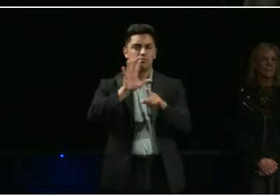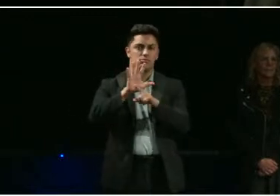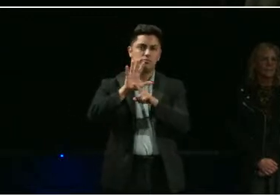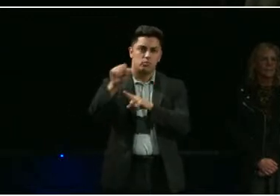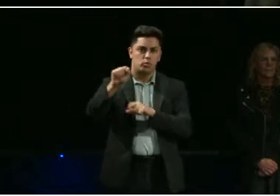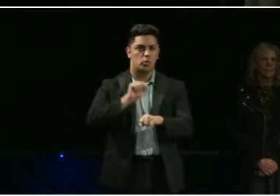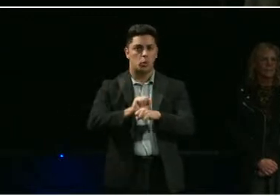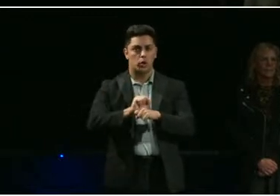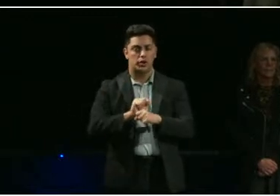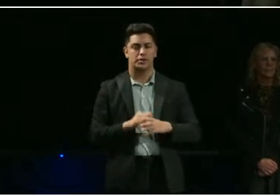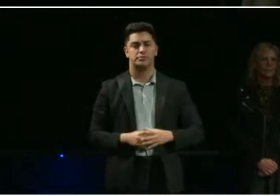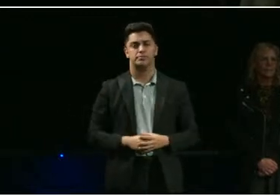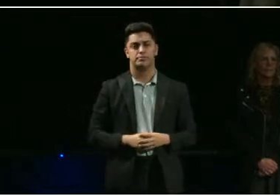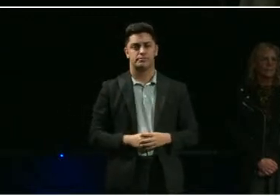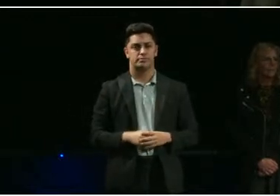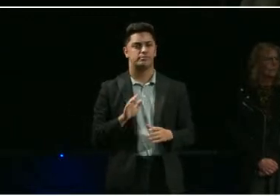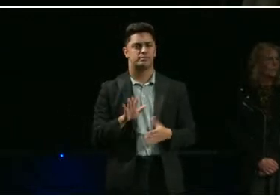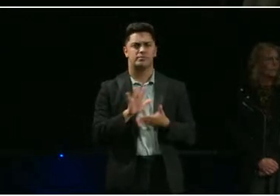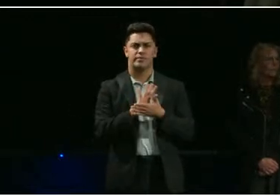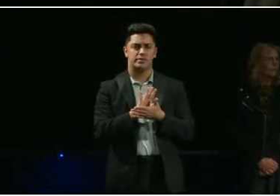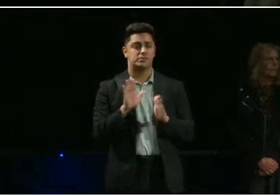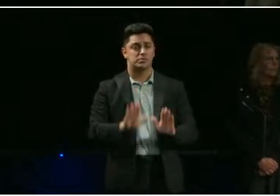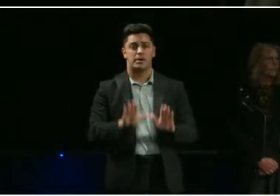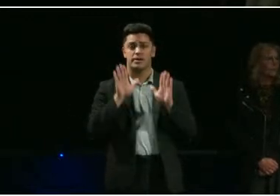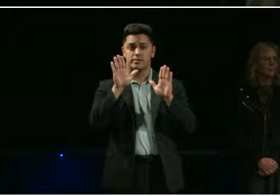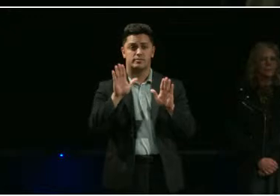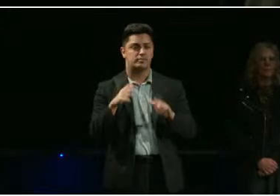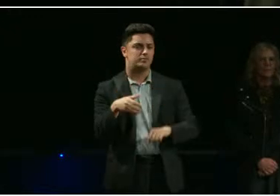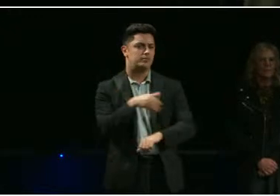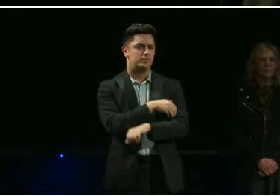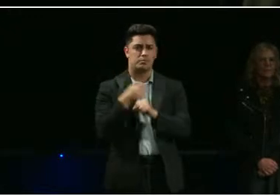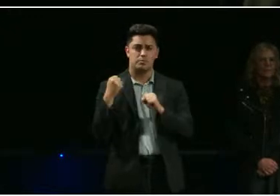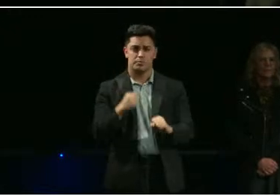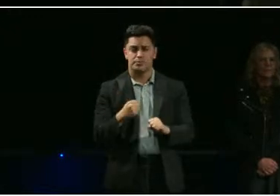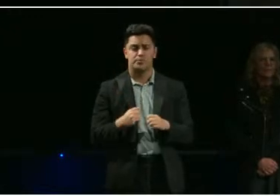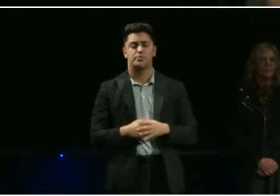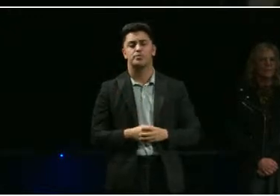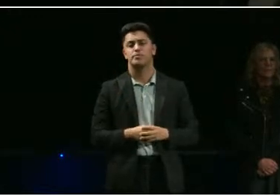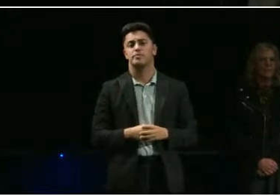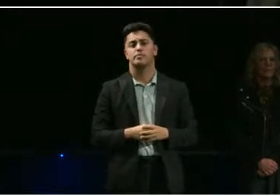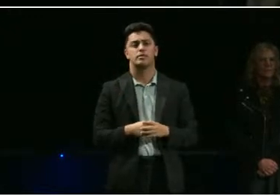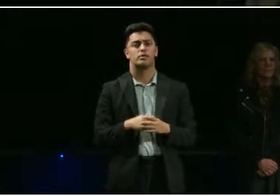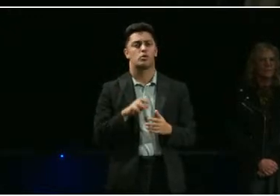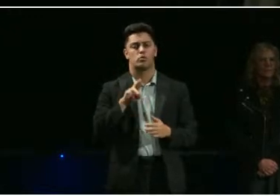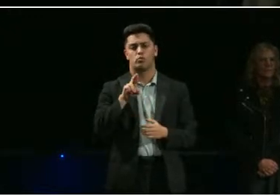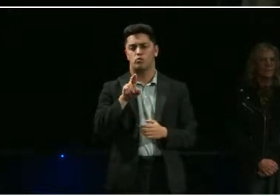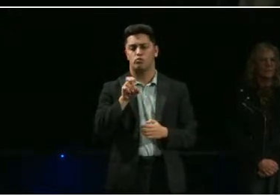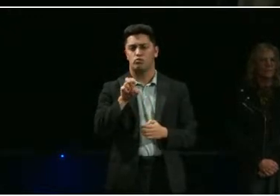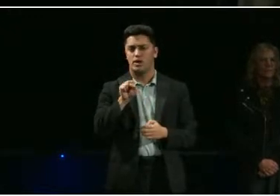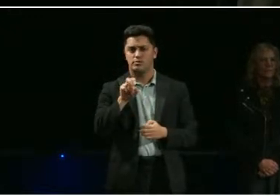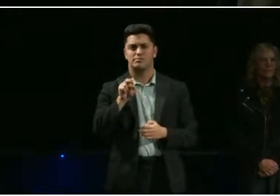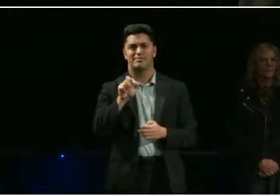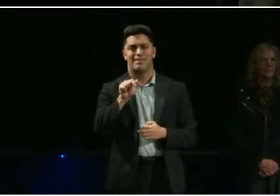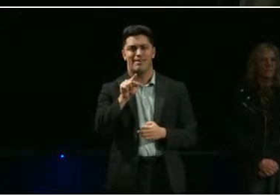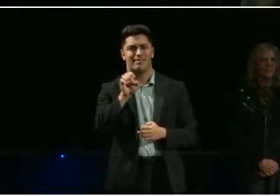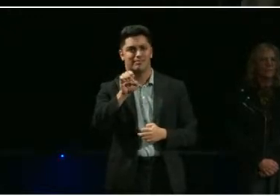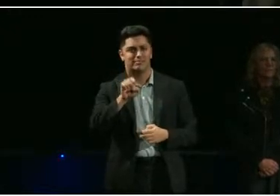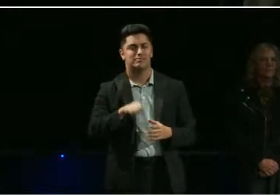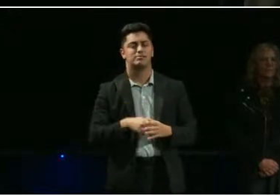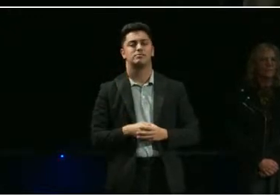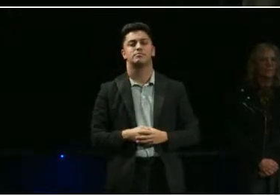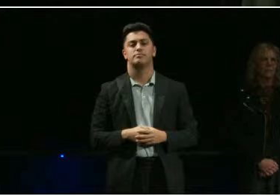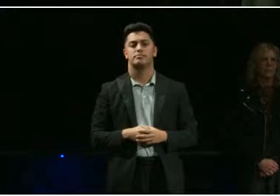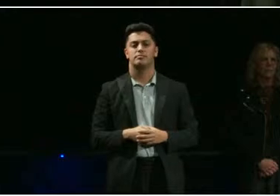work. I think their films are magnificent, they're powerful, resonant. I've seen